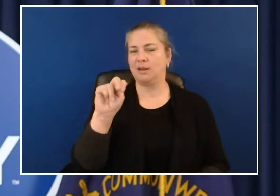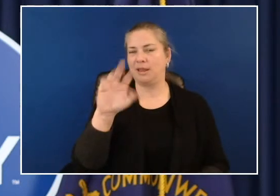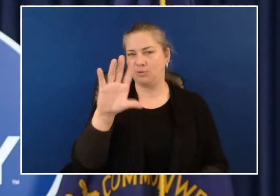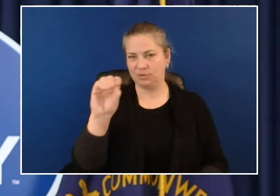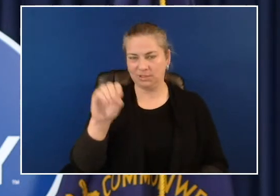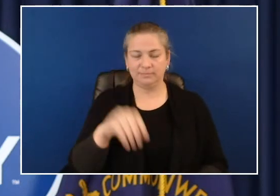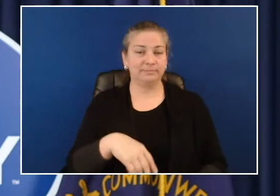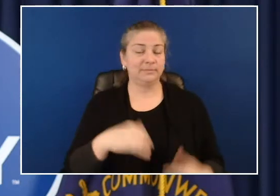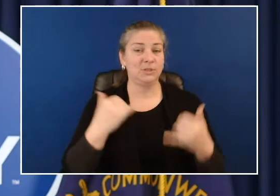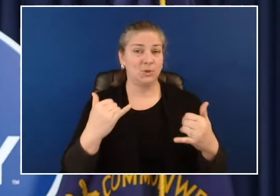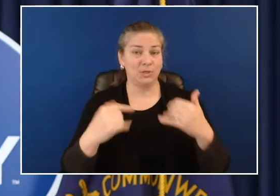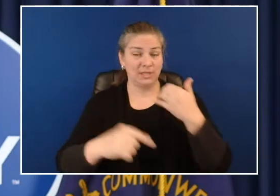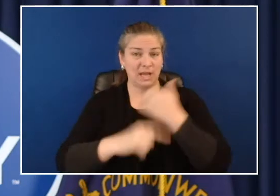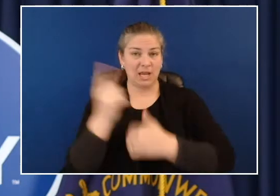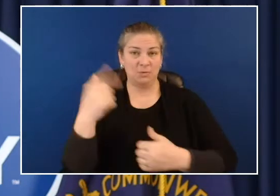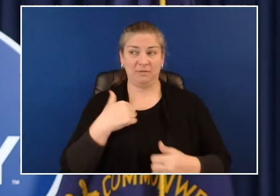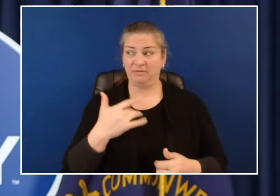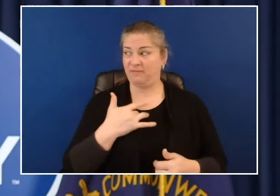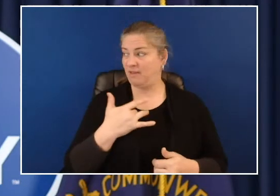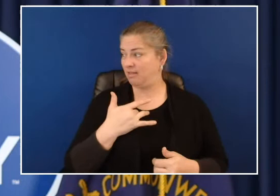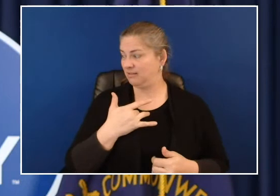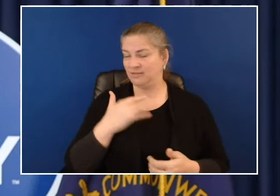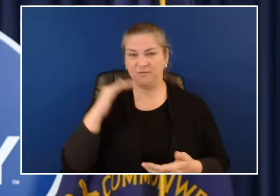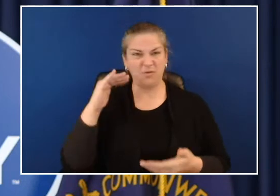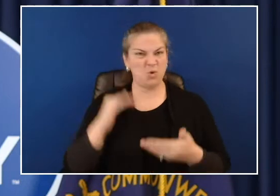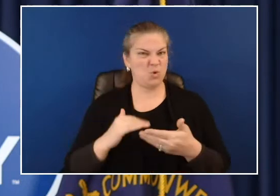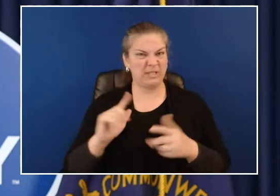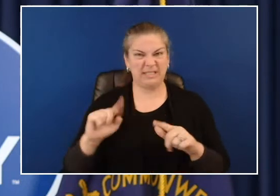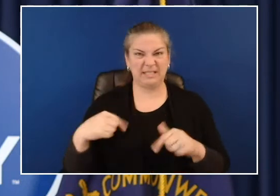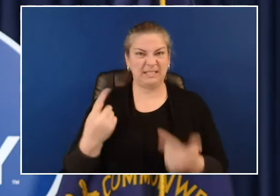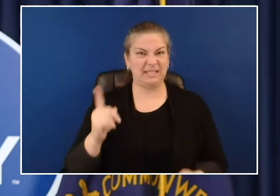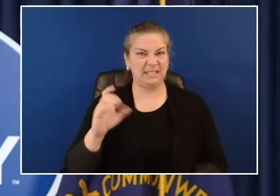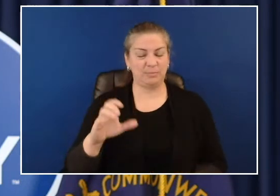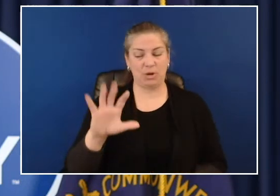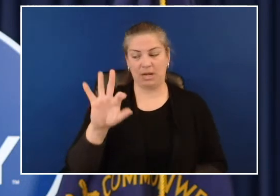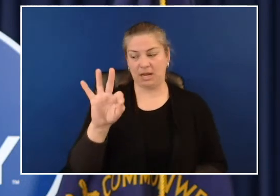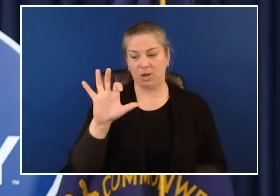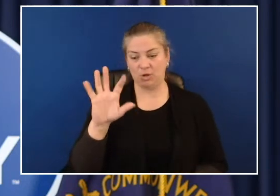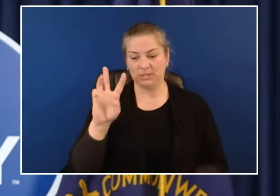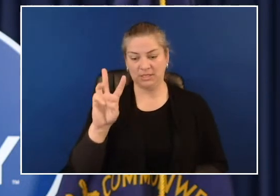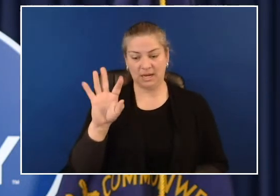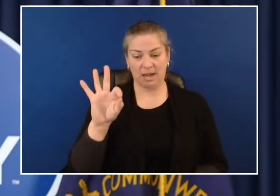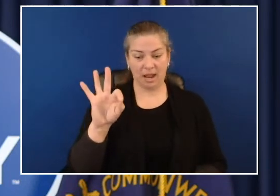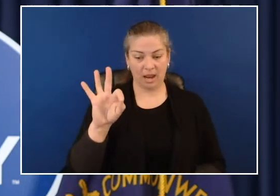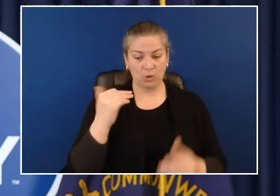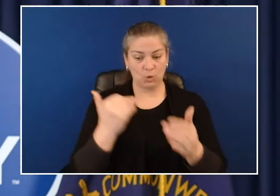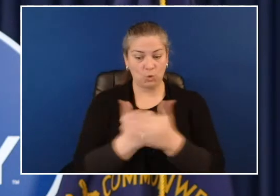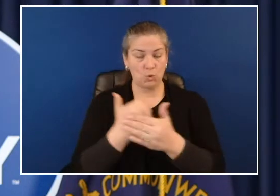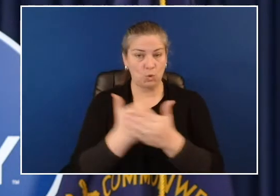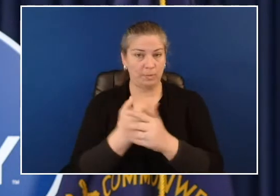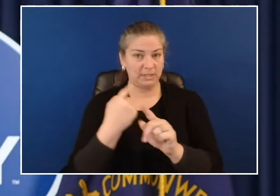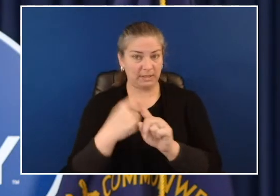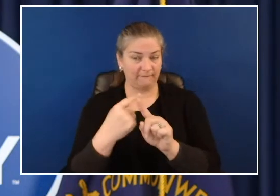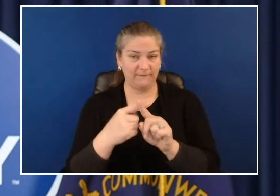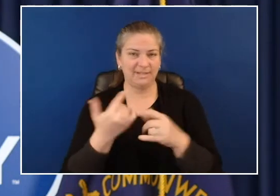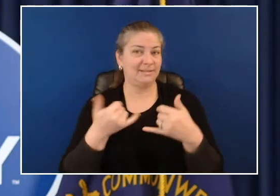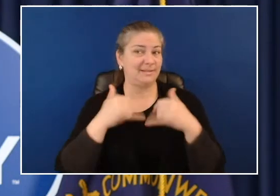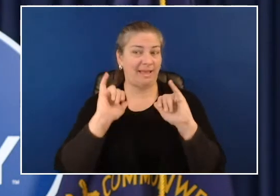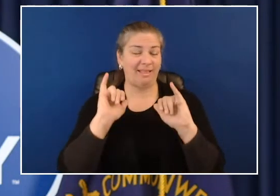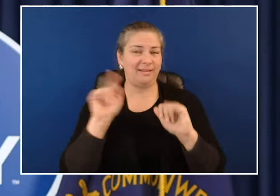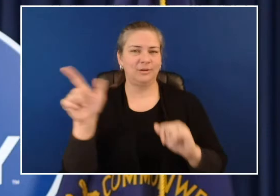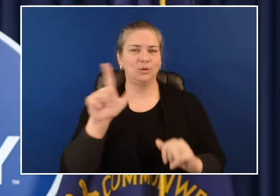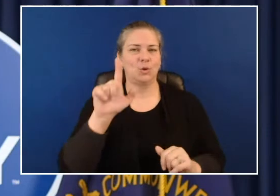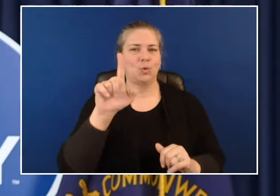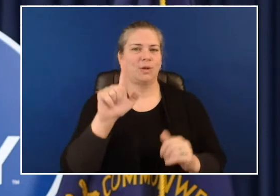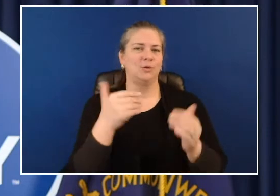believe the fewest cases since December, 969 new cases, but still 21 new